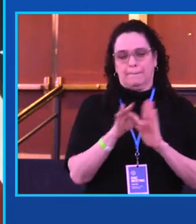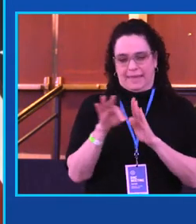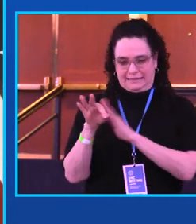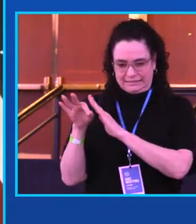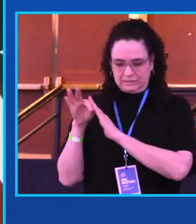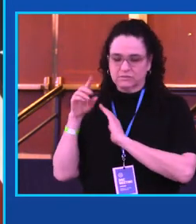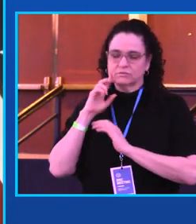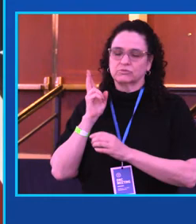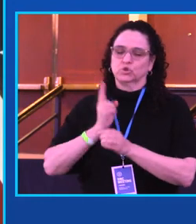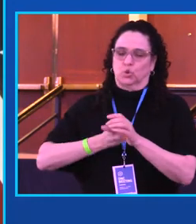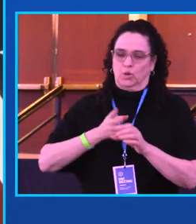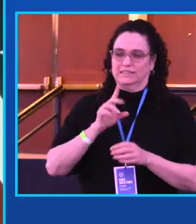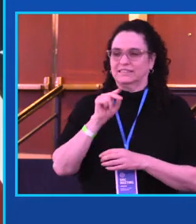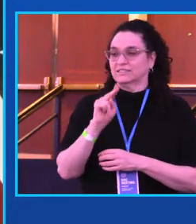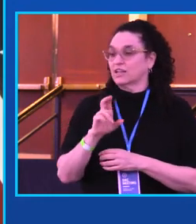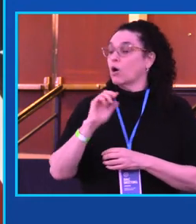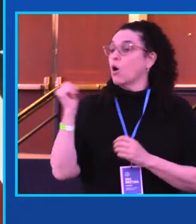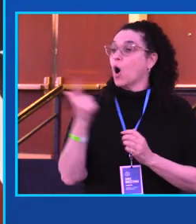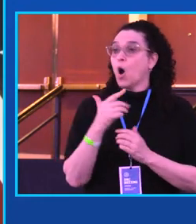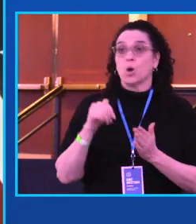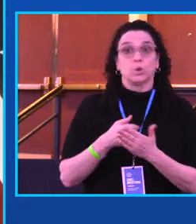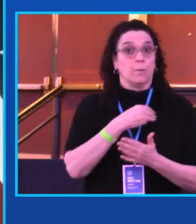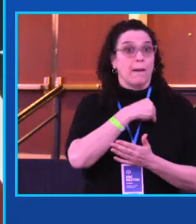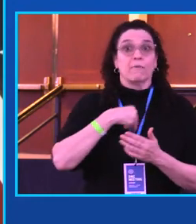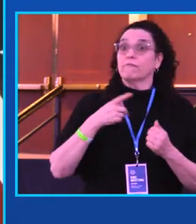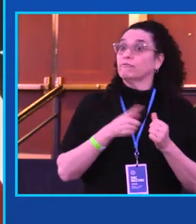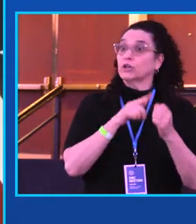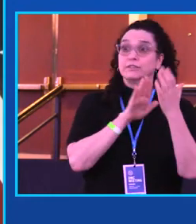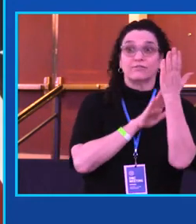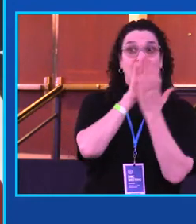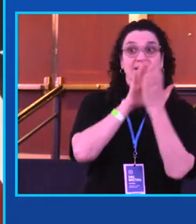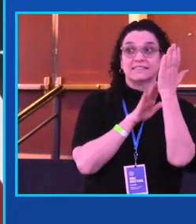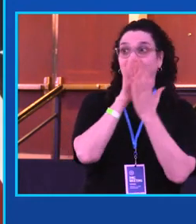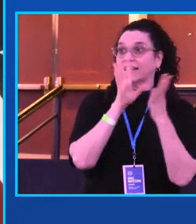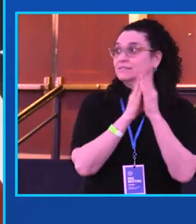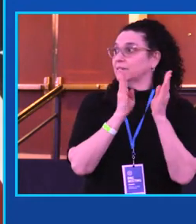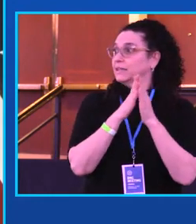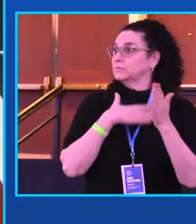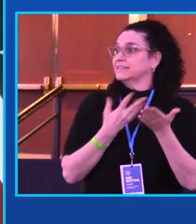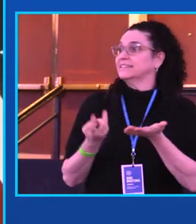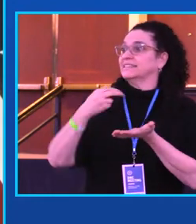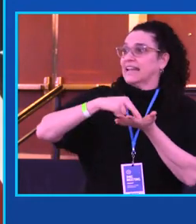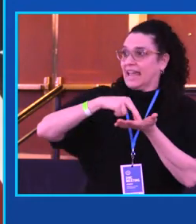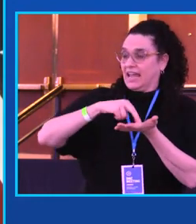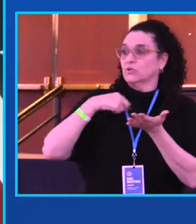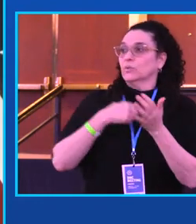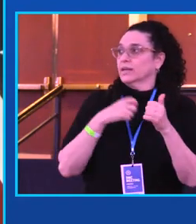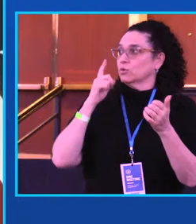ask all of our new members who this is their first in-person meeting to please stand to be recognized.